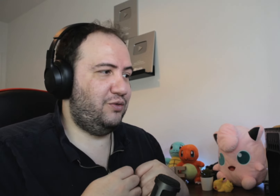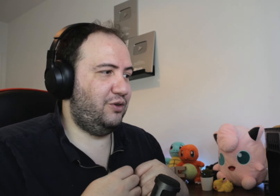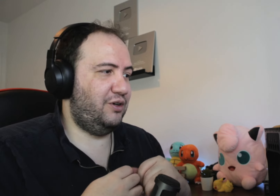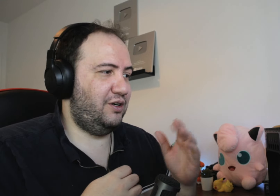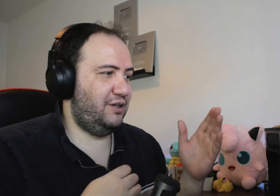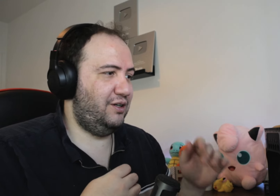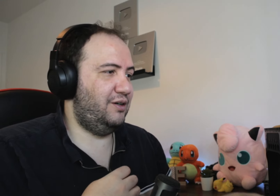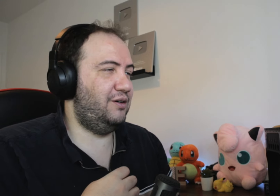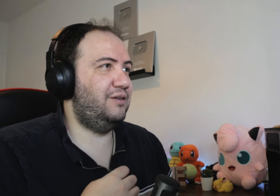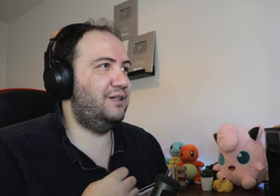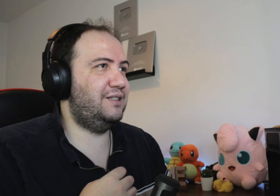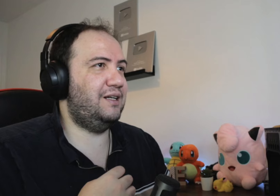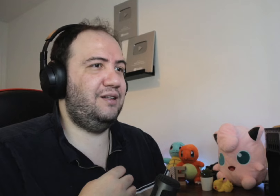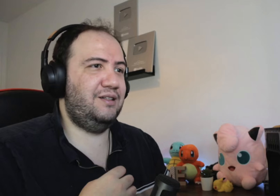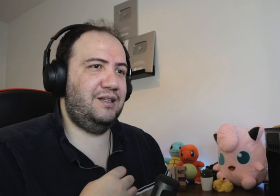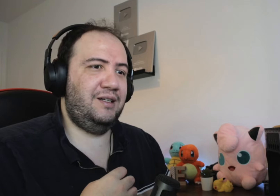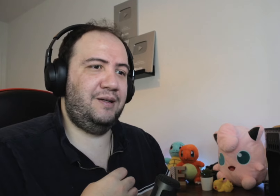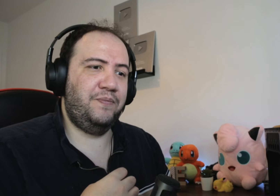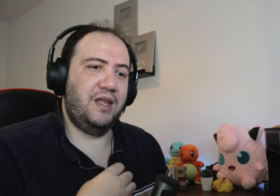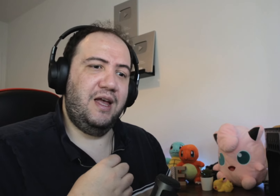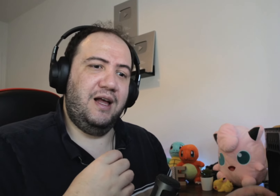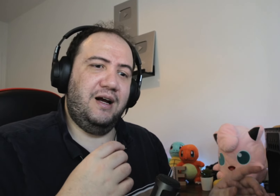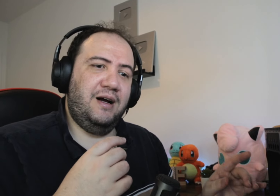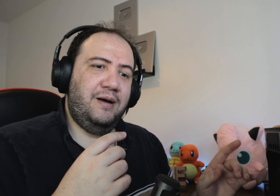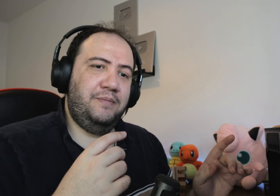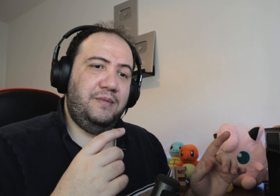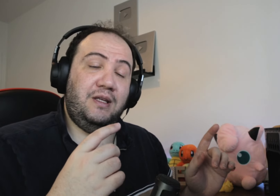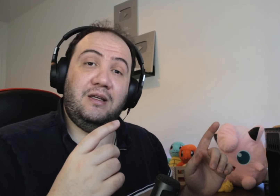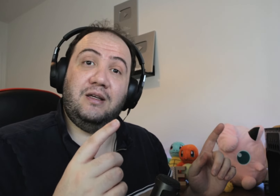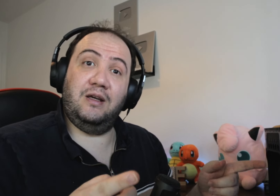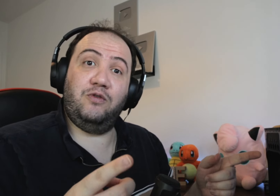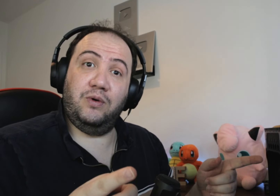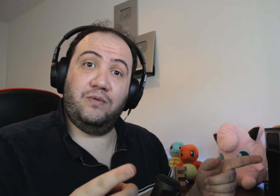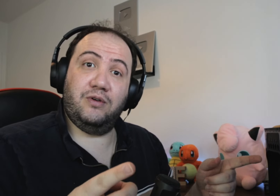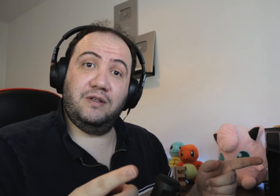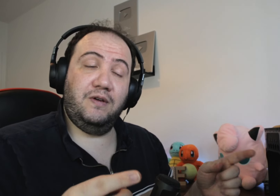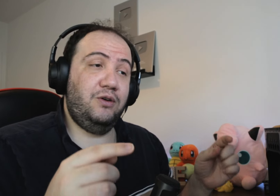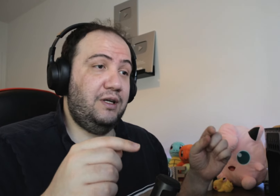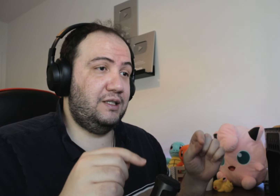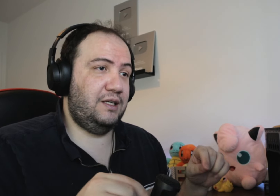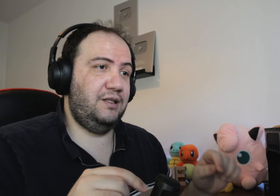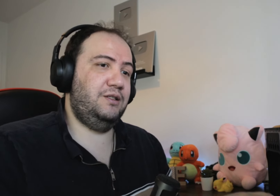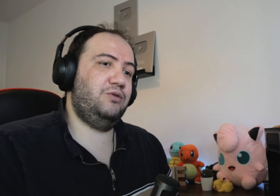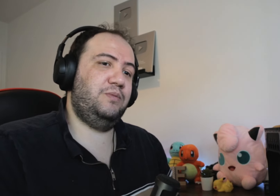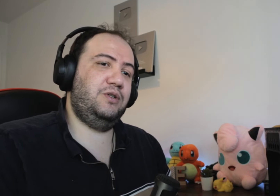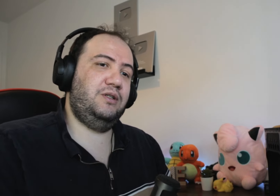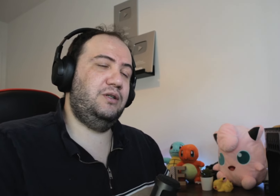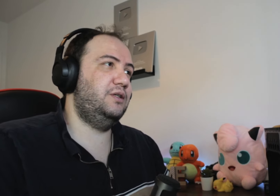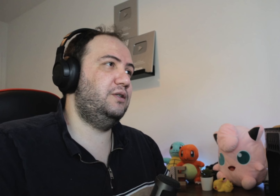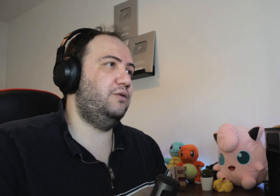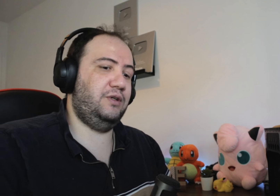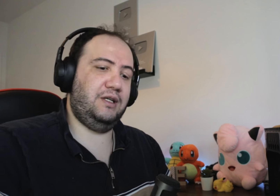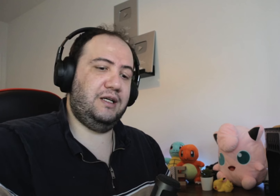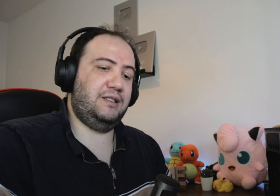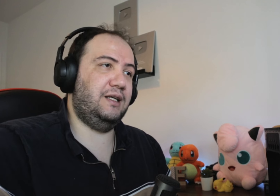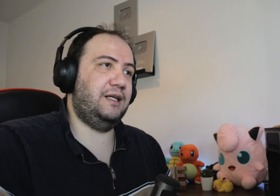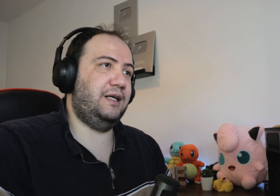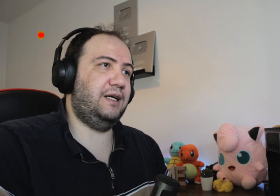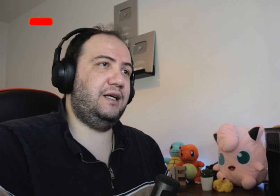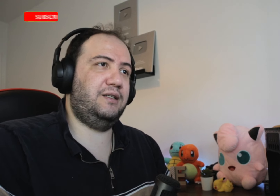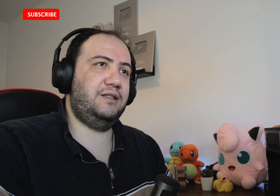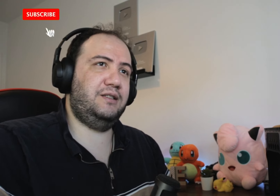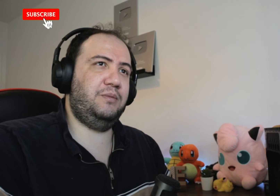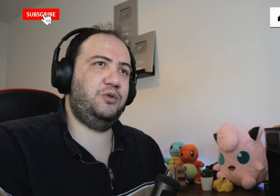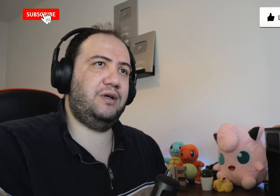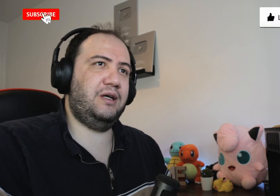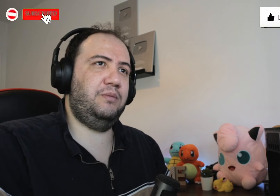so much for you know sending this in um if you want to request a video link is in the description don't forget guys like